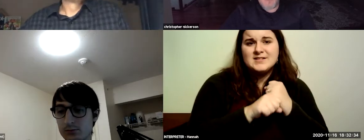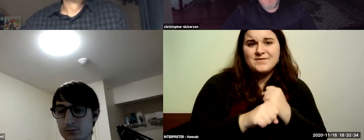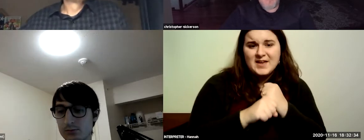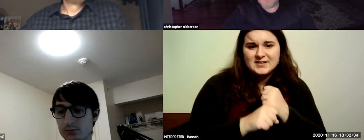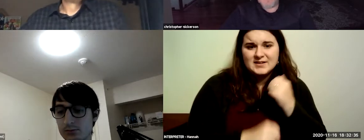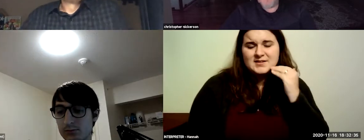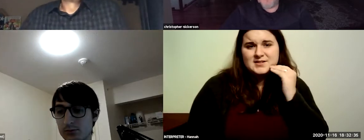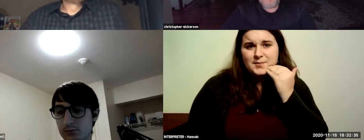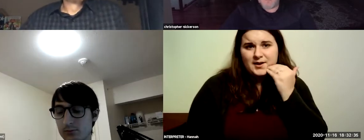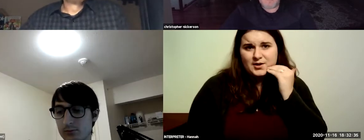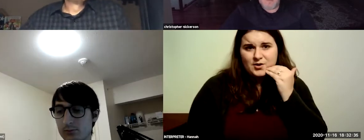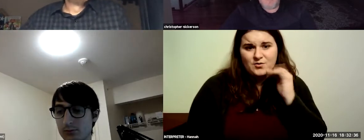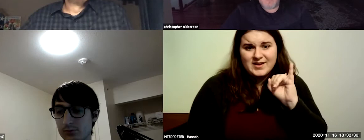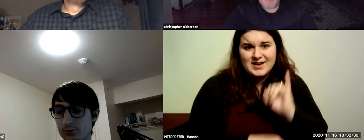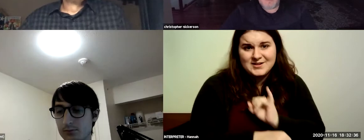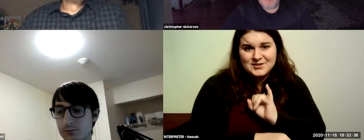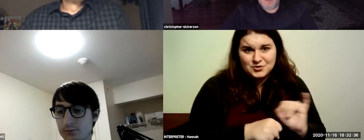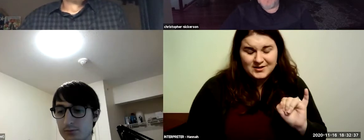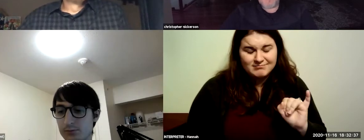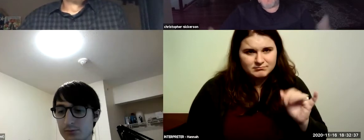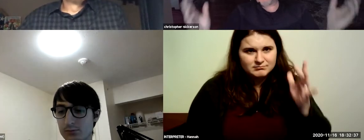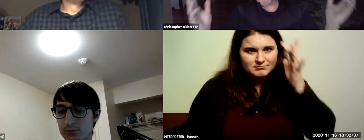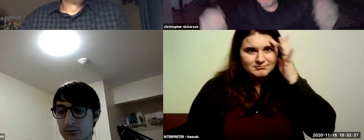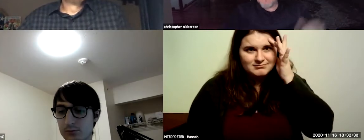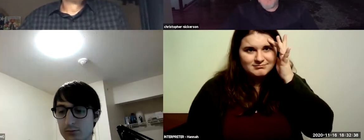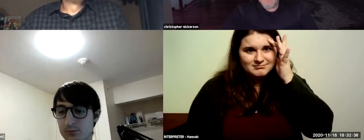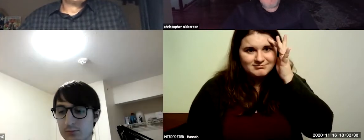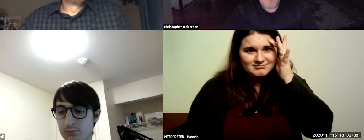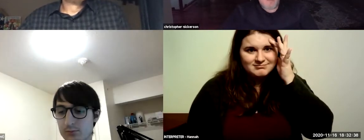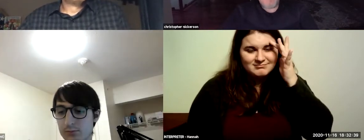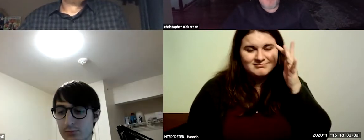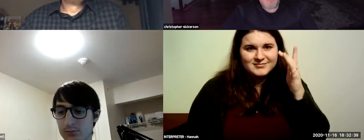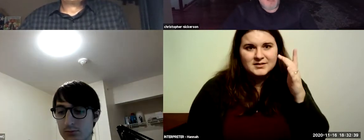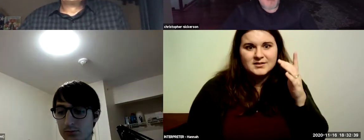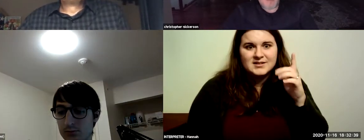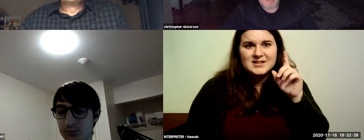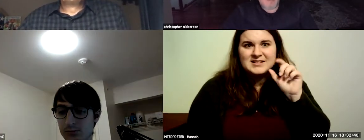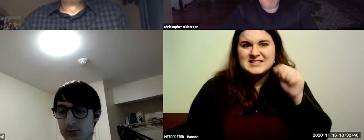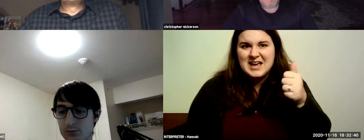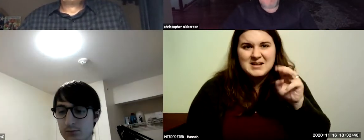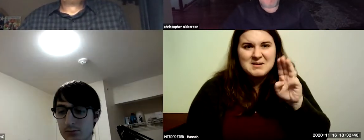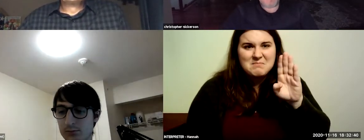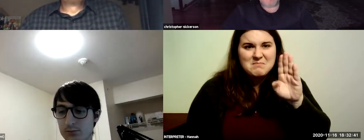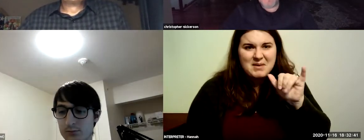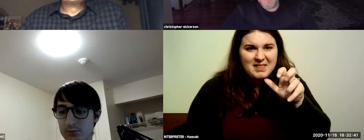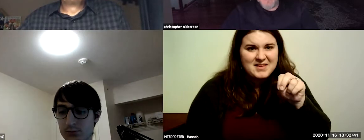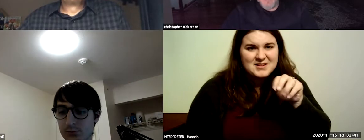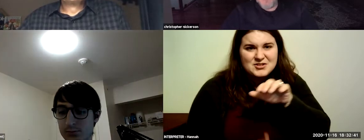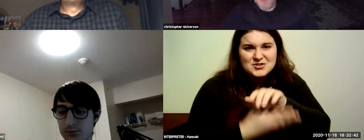So you can only imagine how crazy that was, because it was like a, you know, $10 billion class act